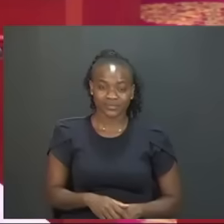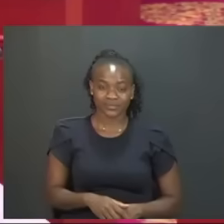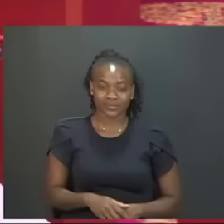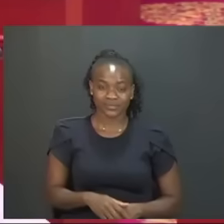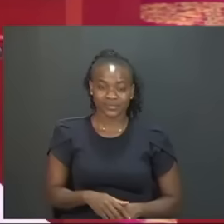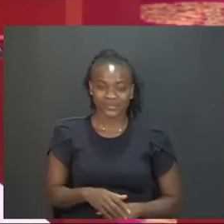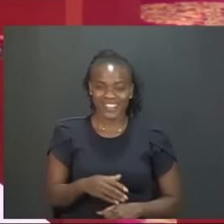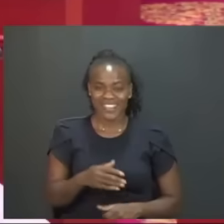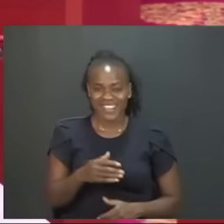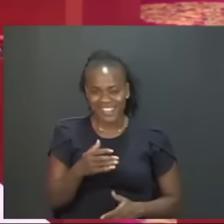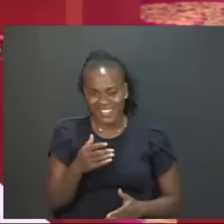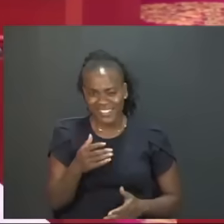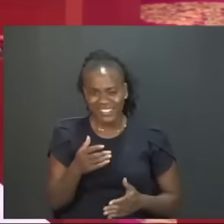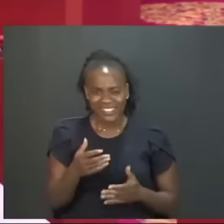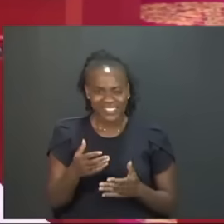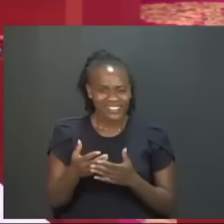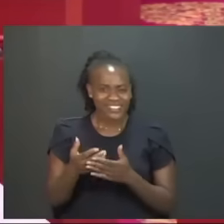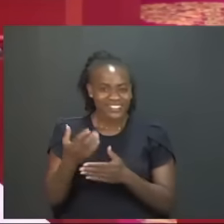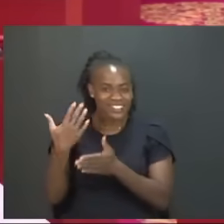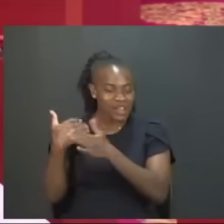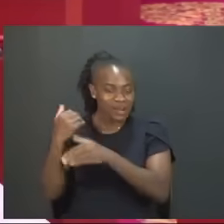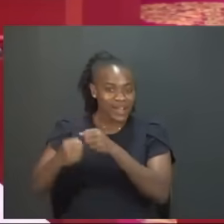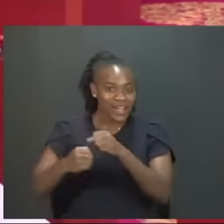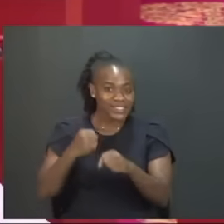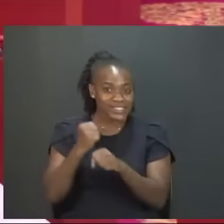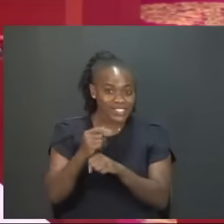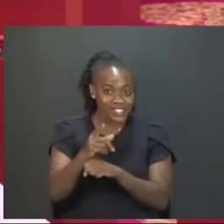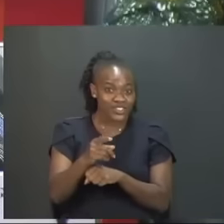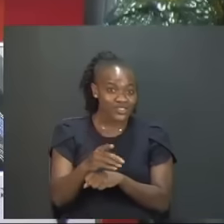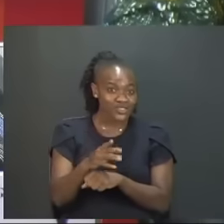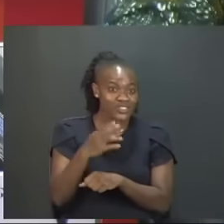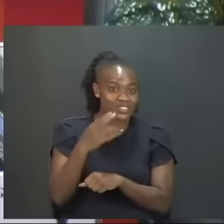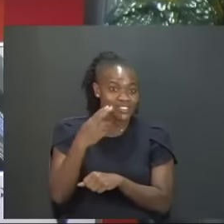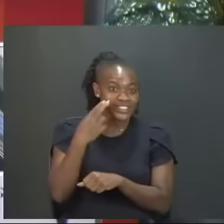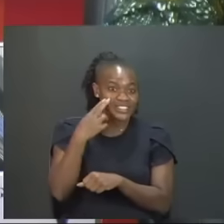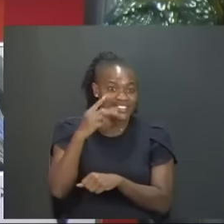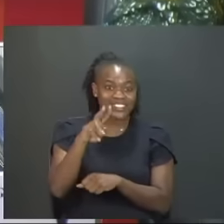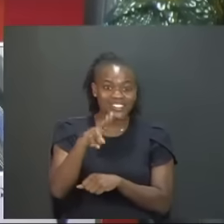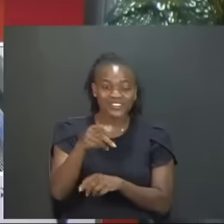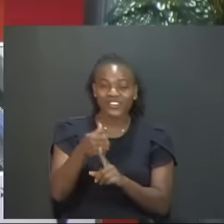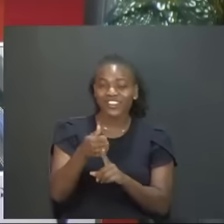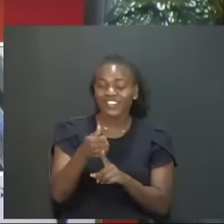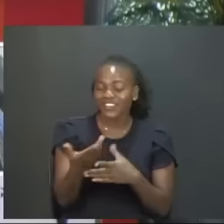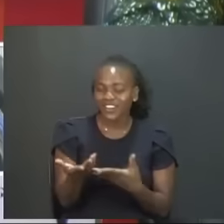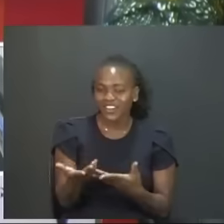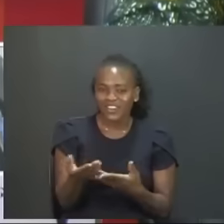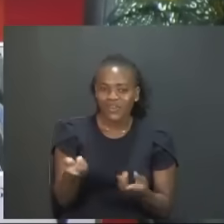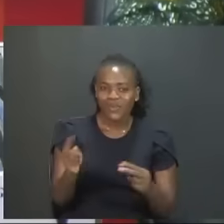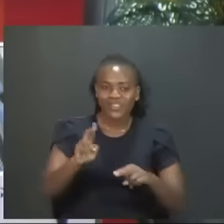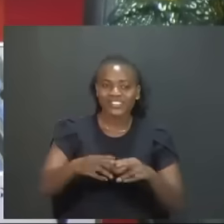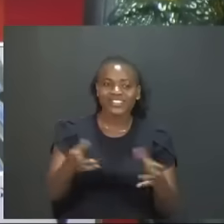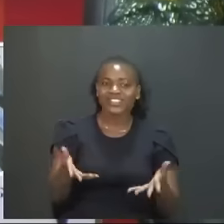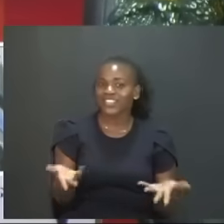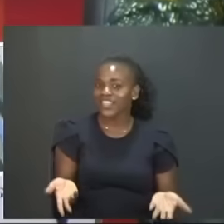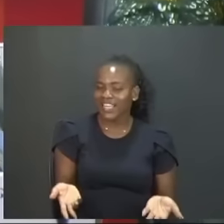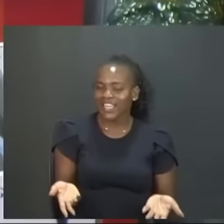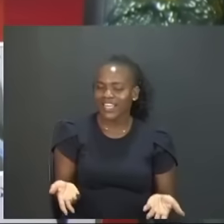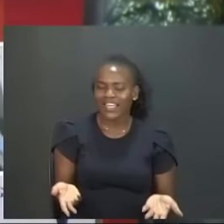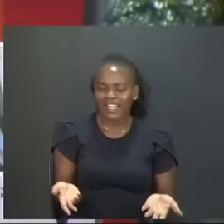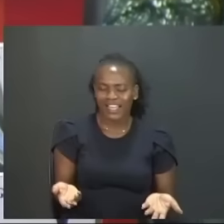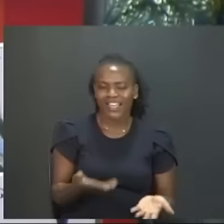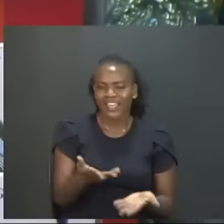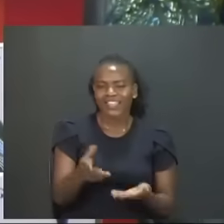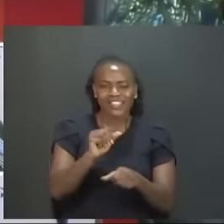year ago, were you on live television anytime that you were sitting in this chamber? So things are working. There are improvements. Let's acknowledge